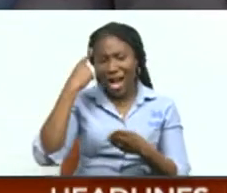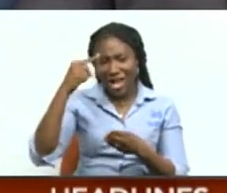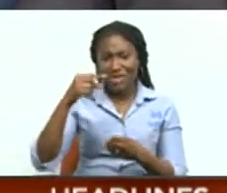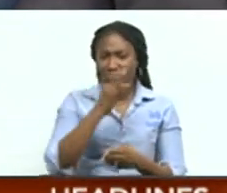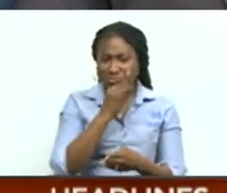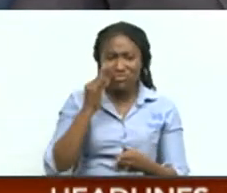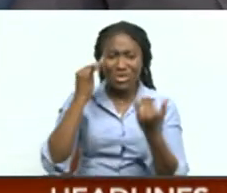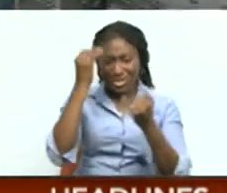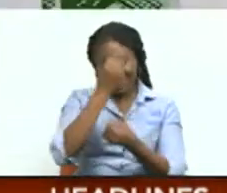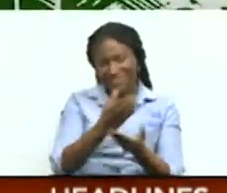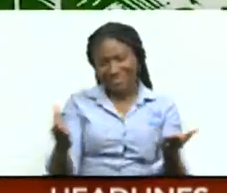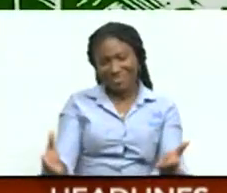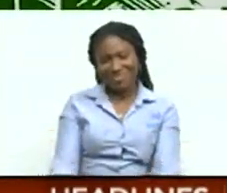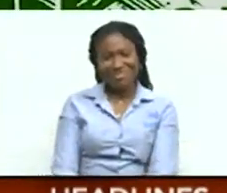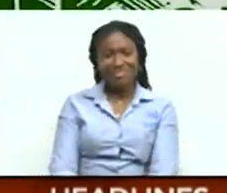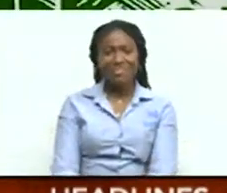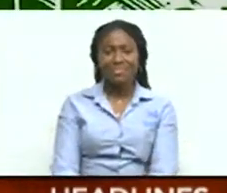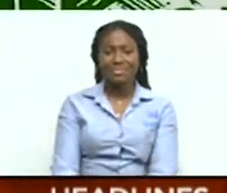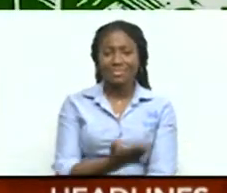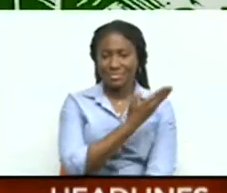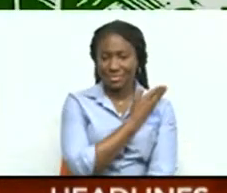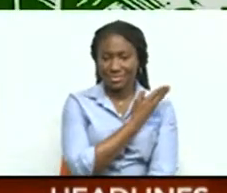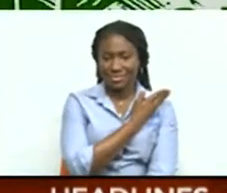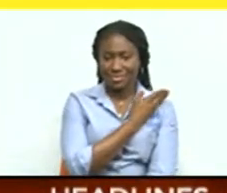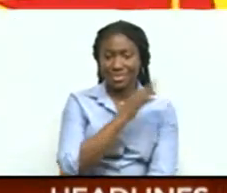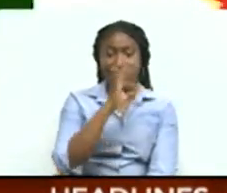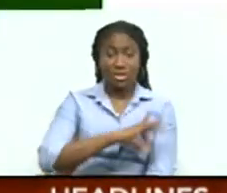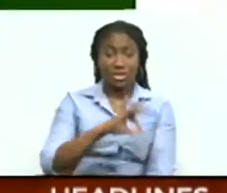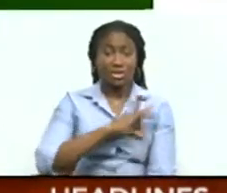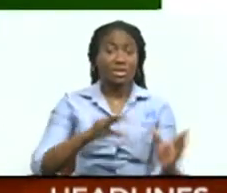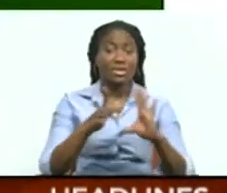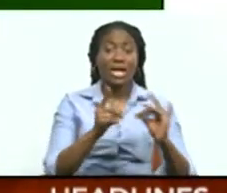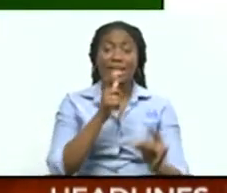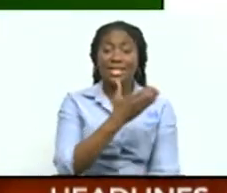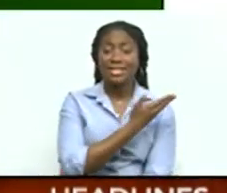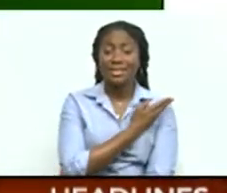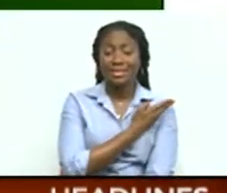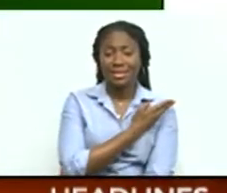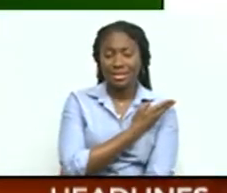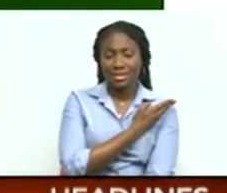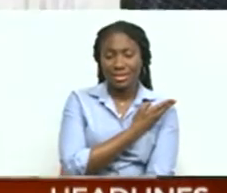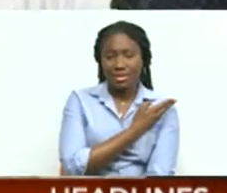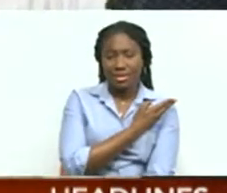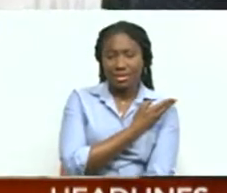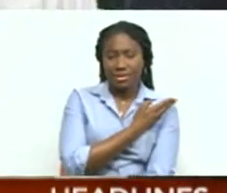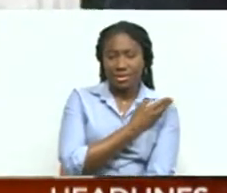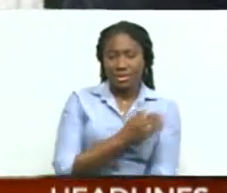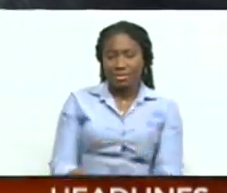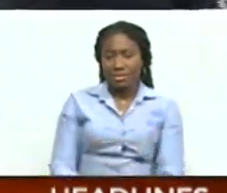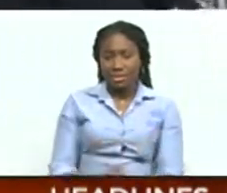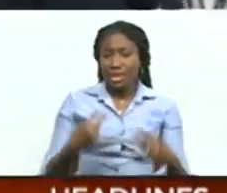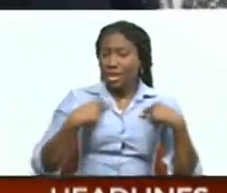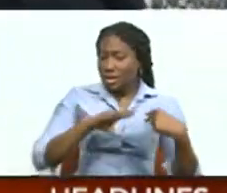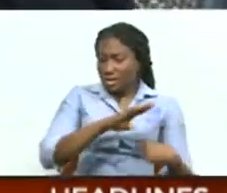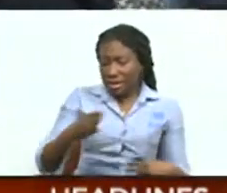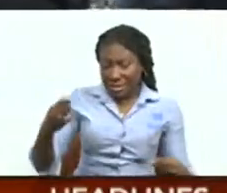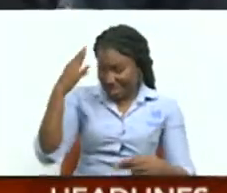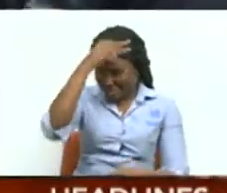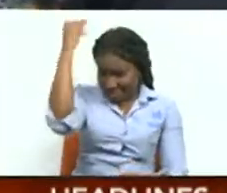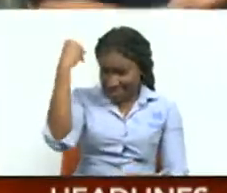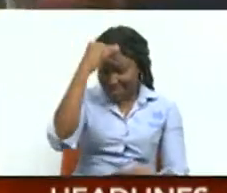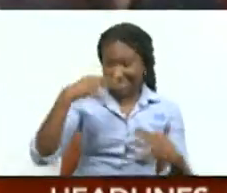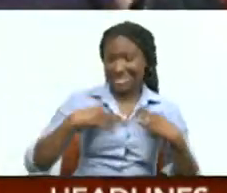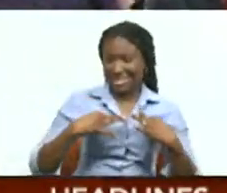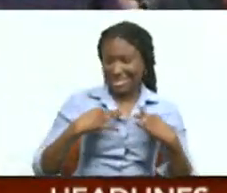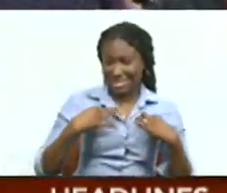Matthew Chin reports. Ramadan Reminder, brought to you by Chic Lisha Limited. There are several Islamic wear. The designs